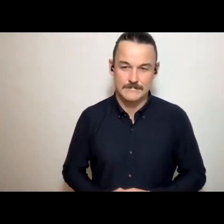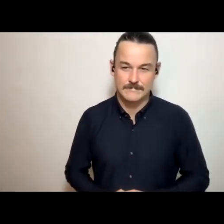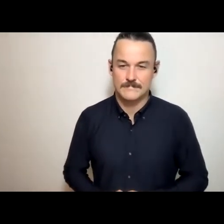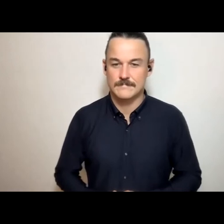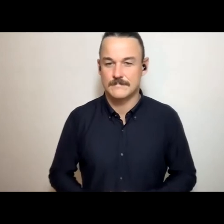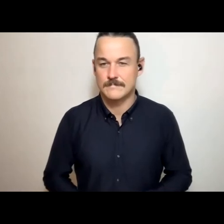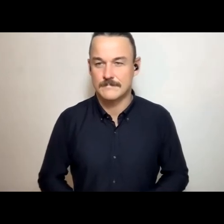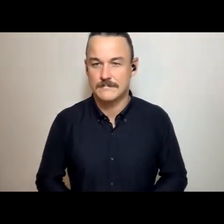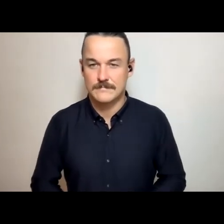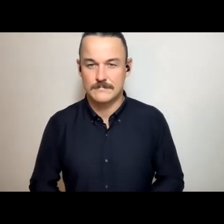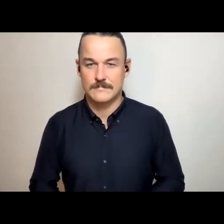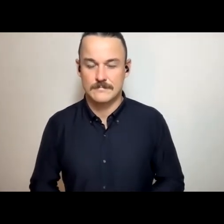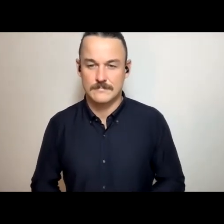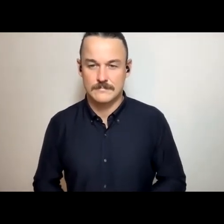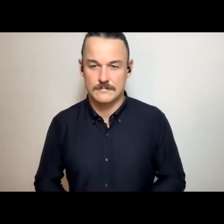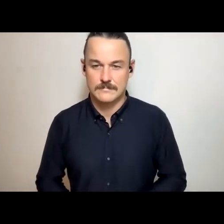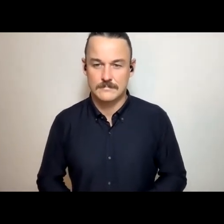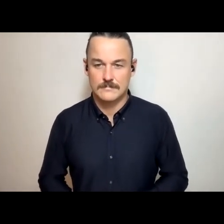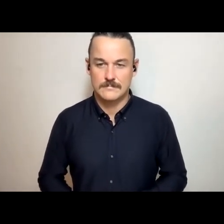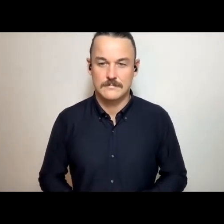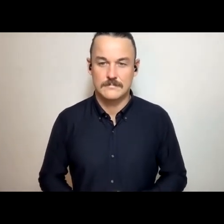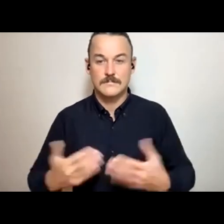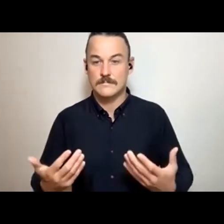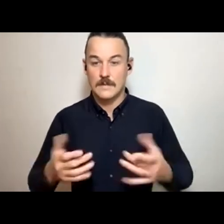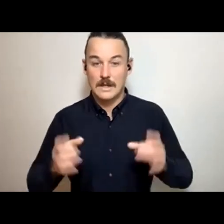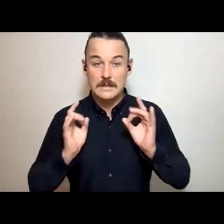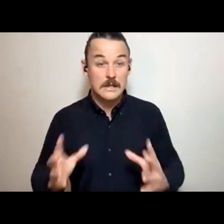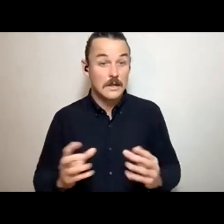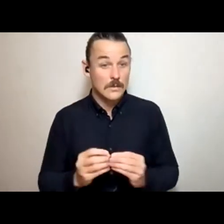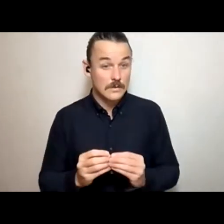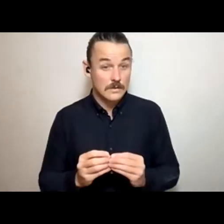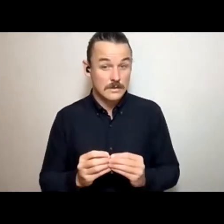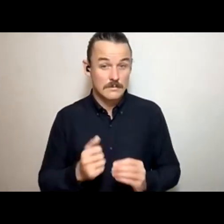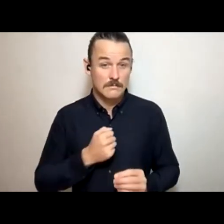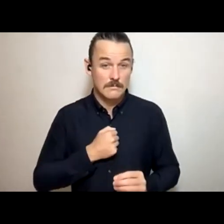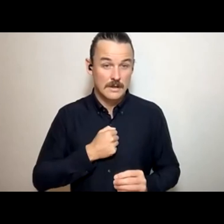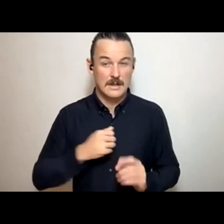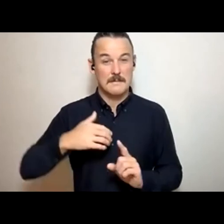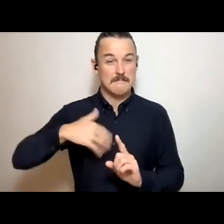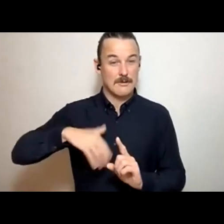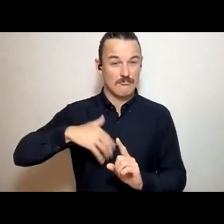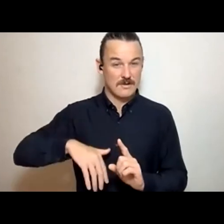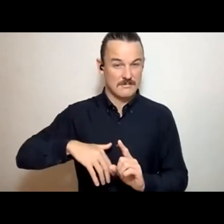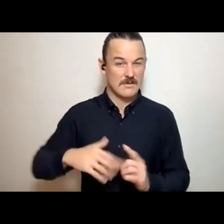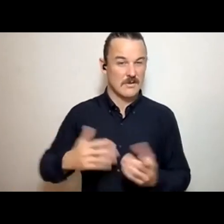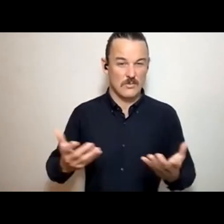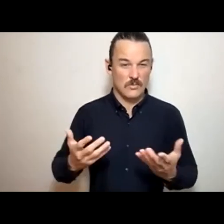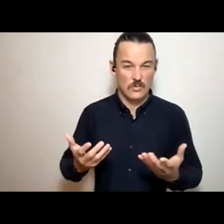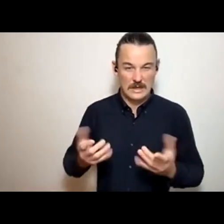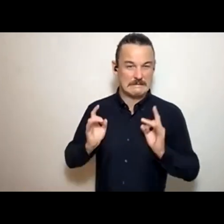So I'm going to start with my background to neurodiversity,